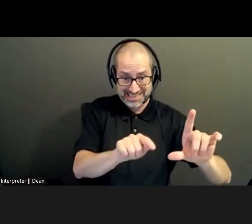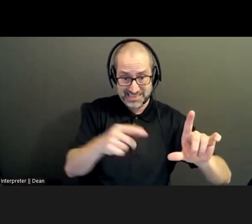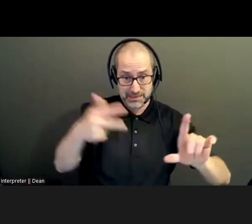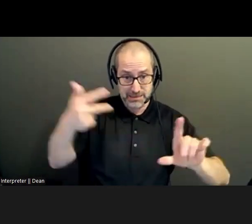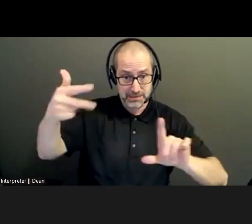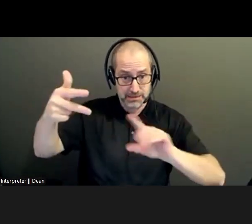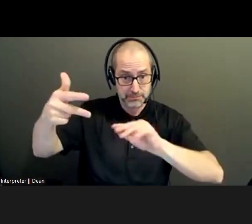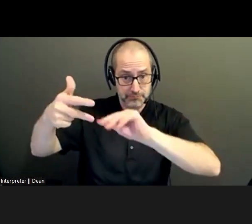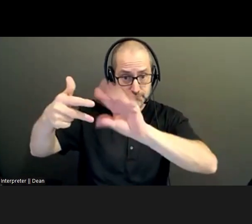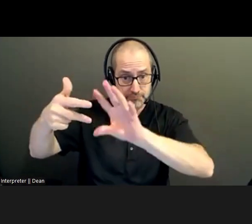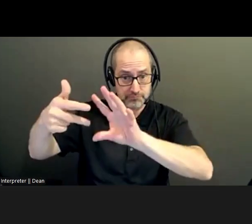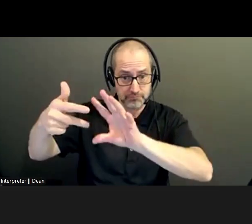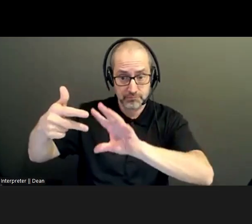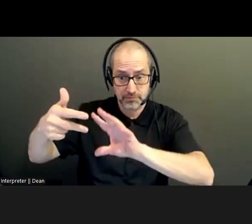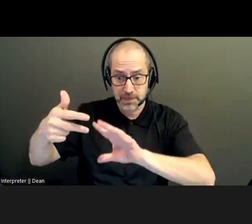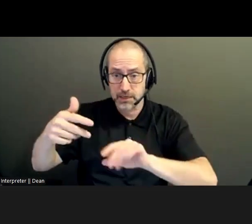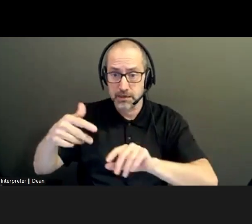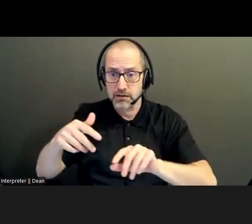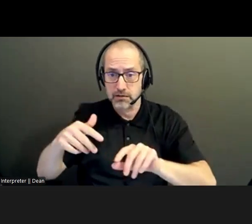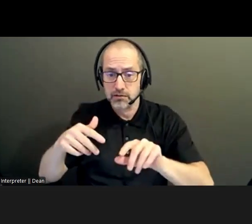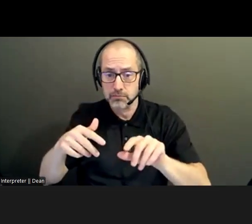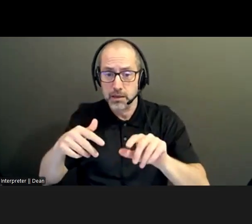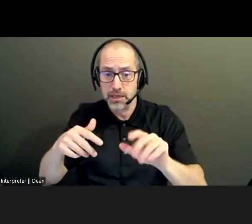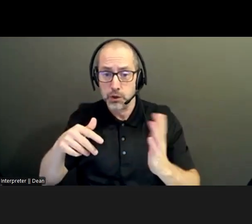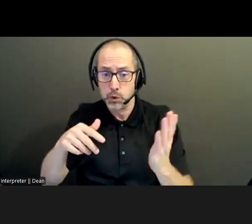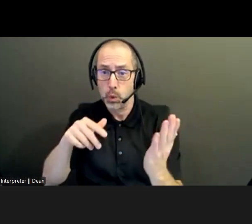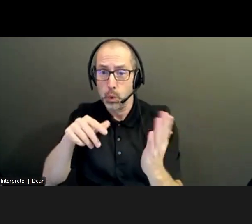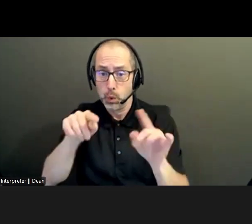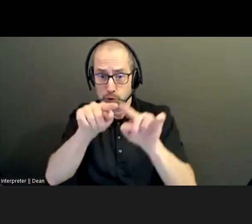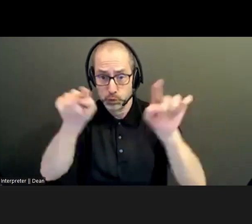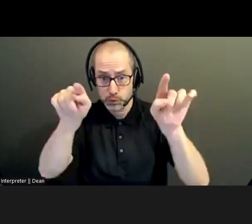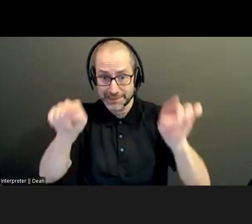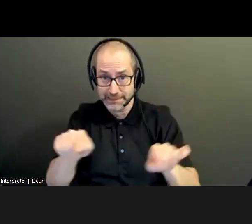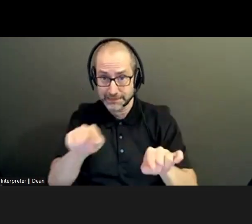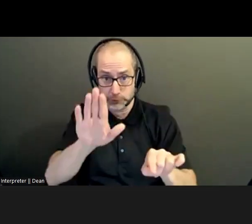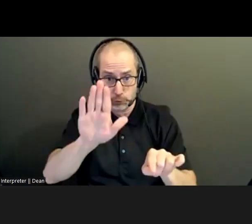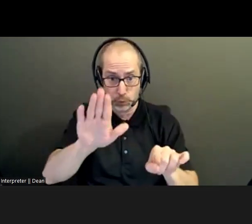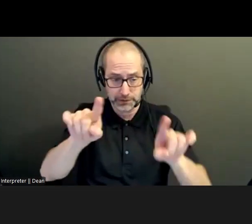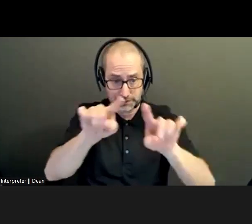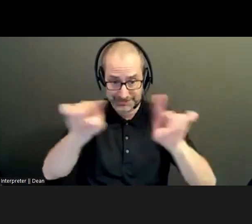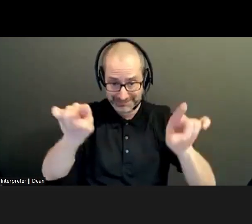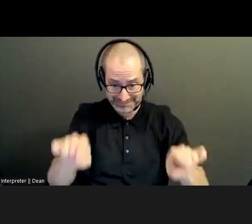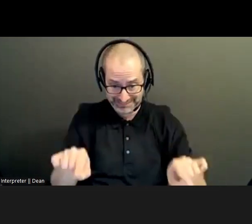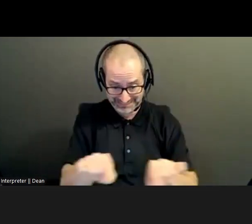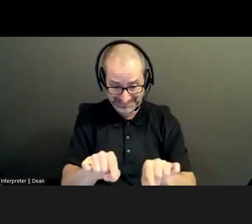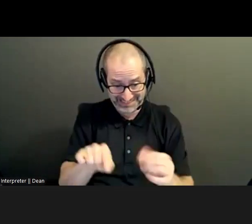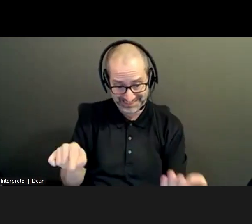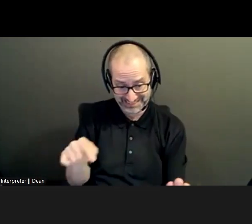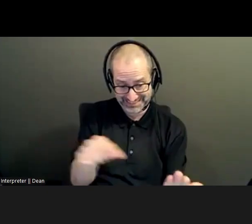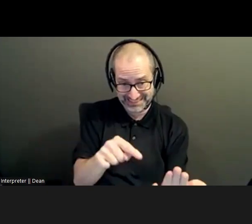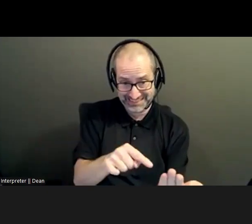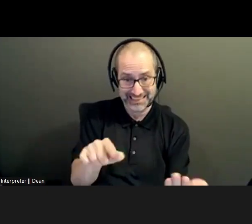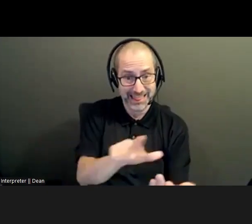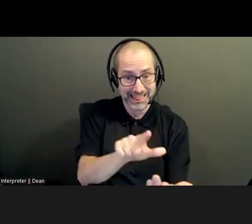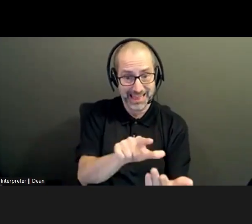Patricia, your camera is just in the bottom left of your screen there, if you're able to find it.